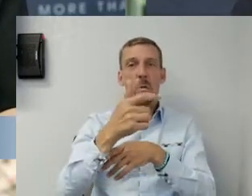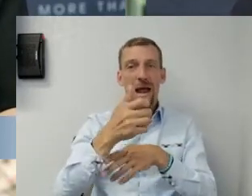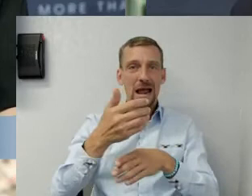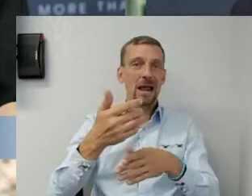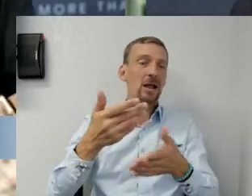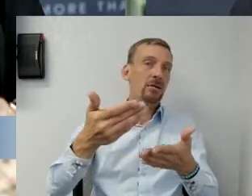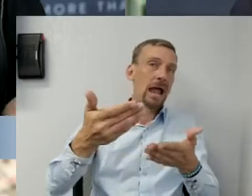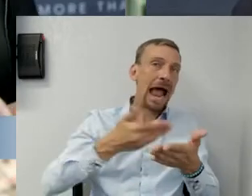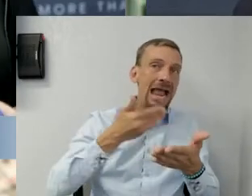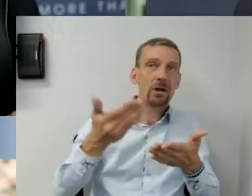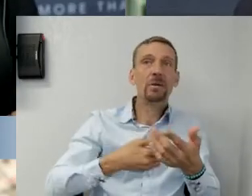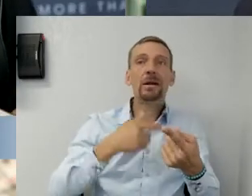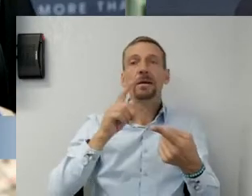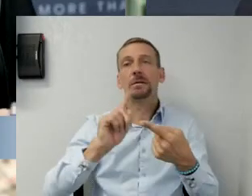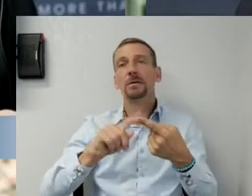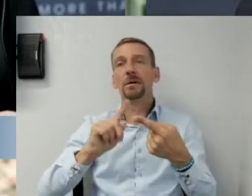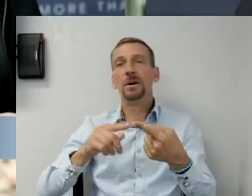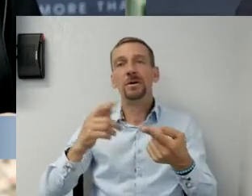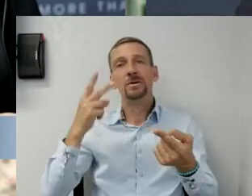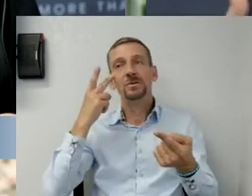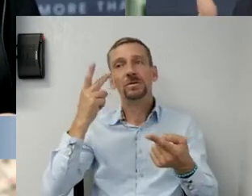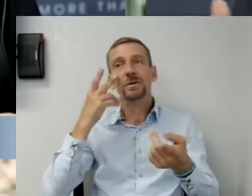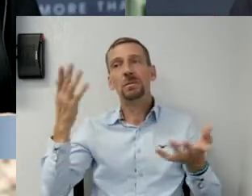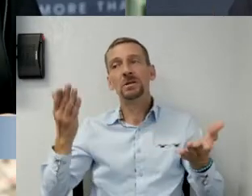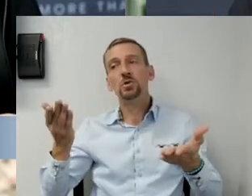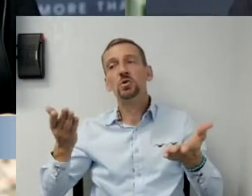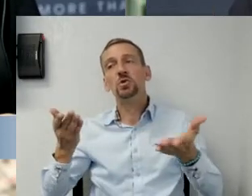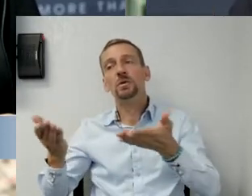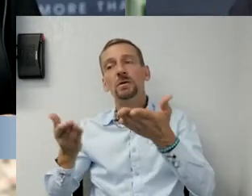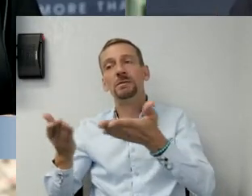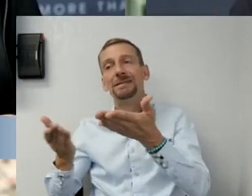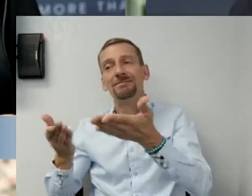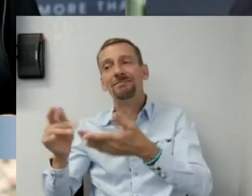hiring? Do we look at services that